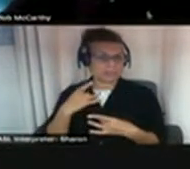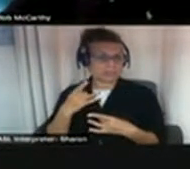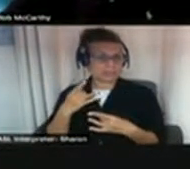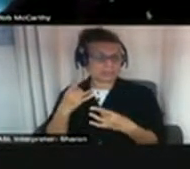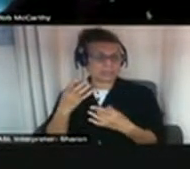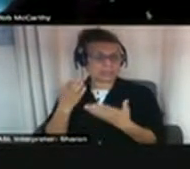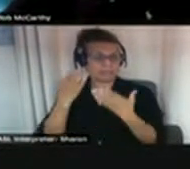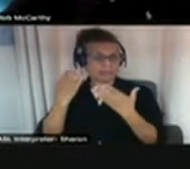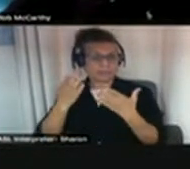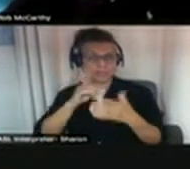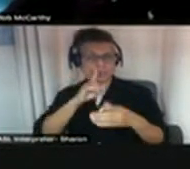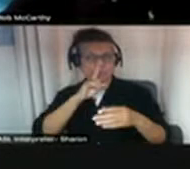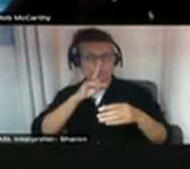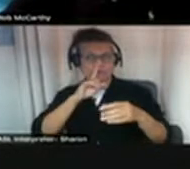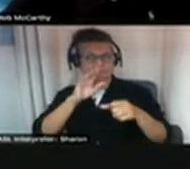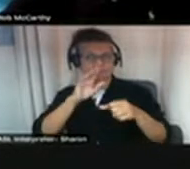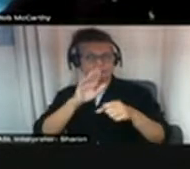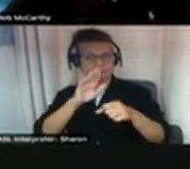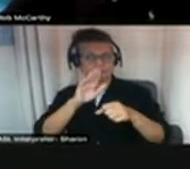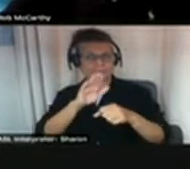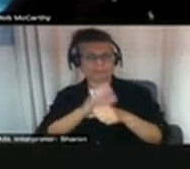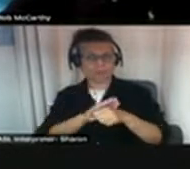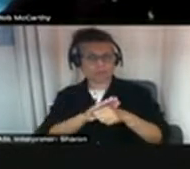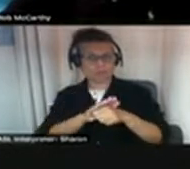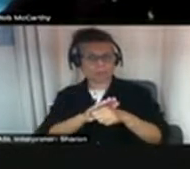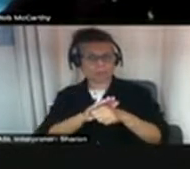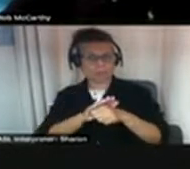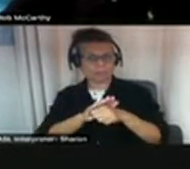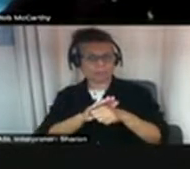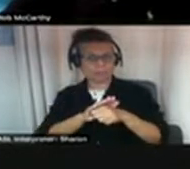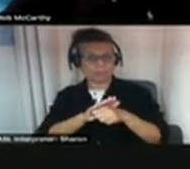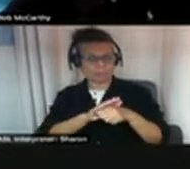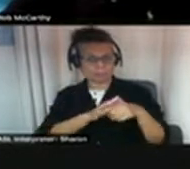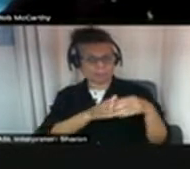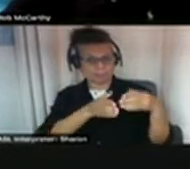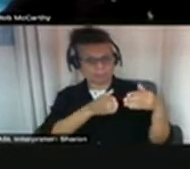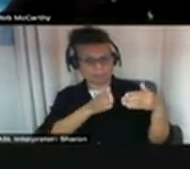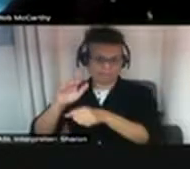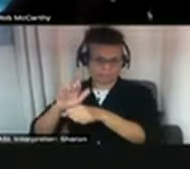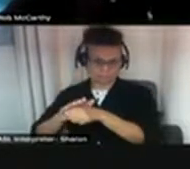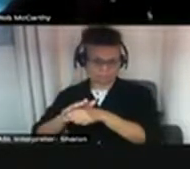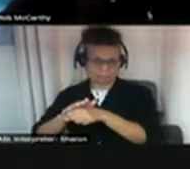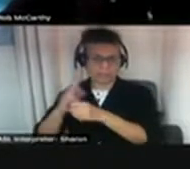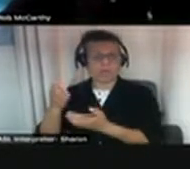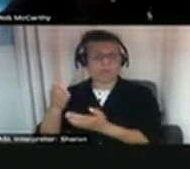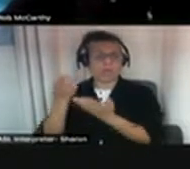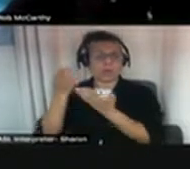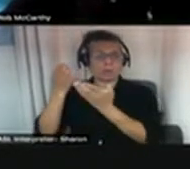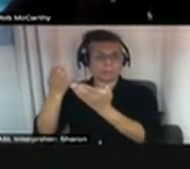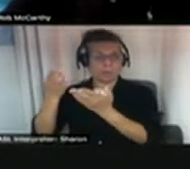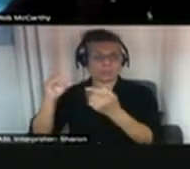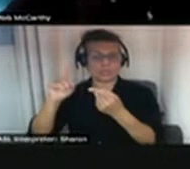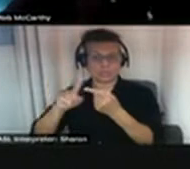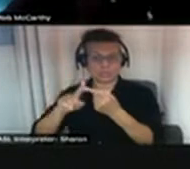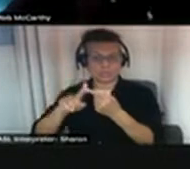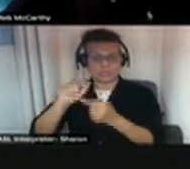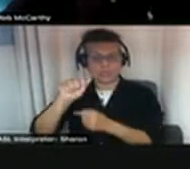affirm, unless I have that wrong. The rest of the policy, right, Mr. Weldy? I believe. See, that seems like the correct